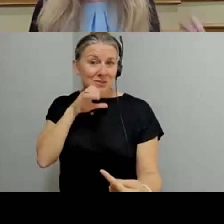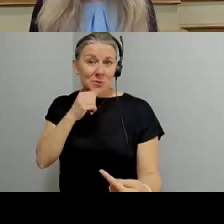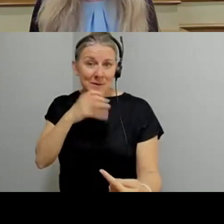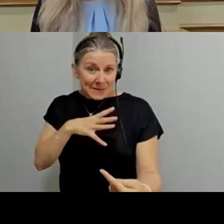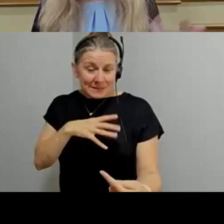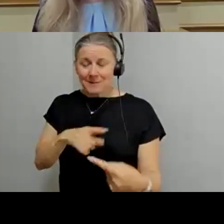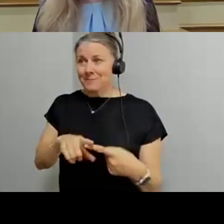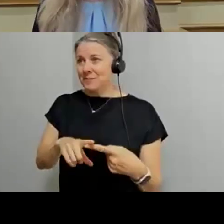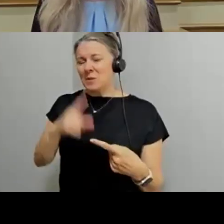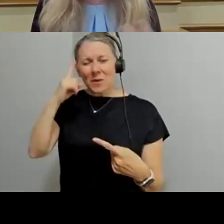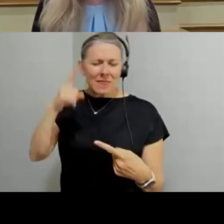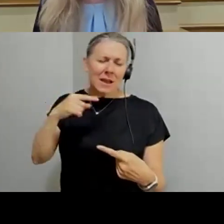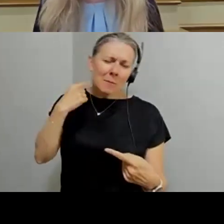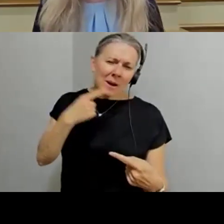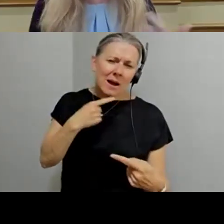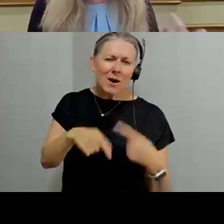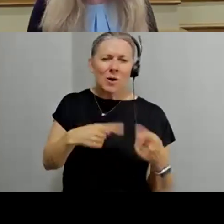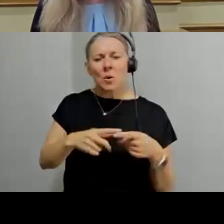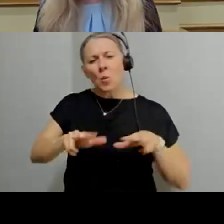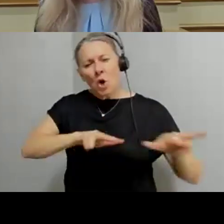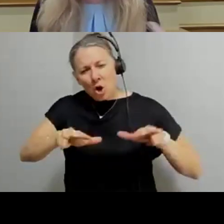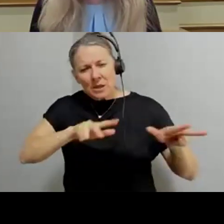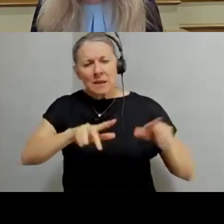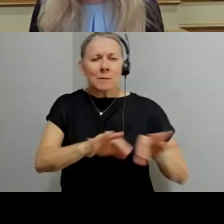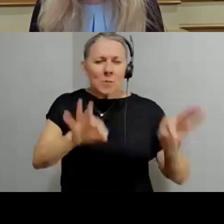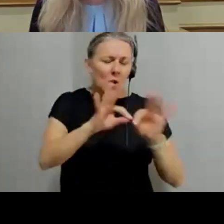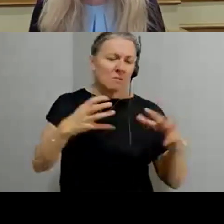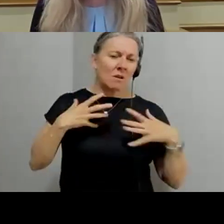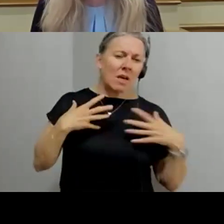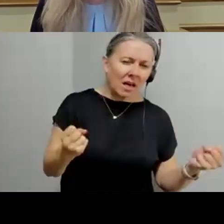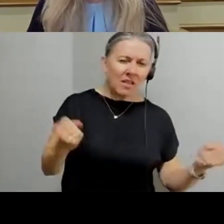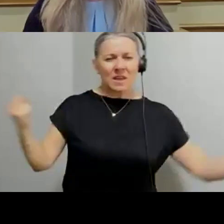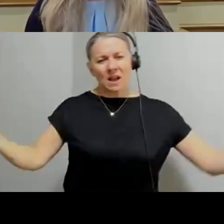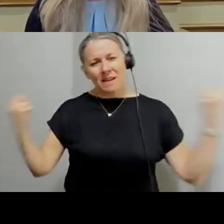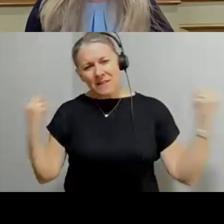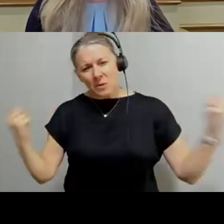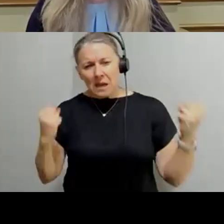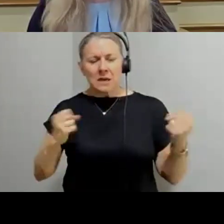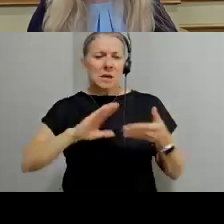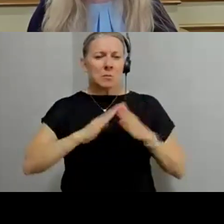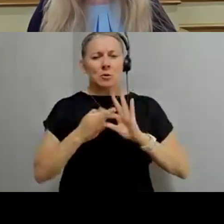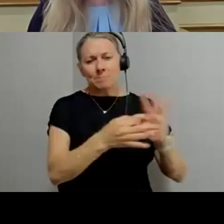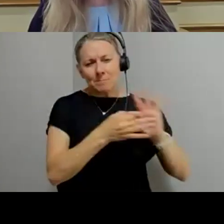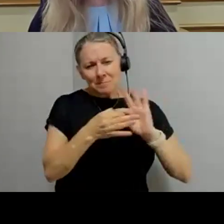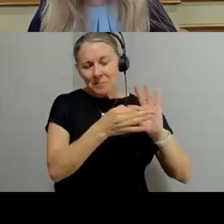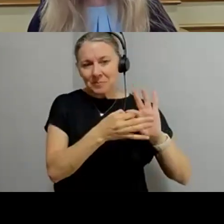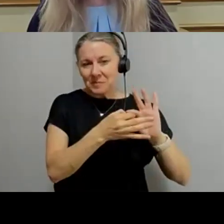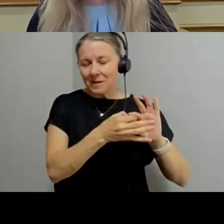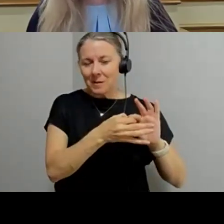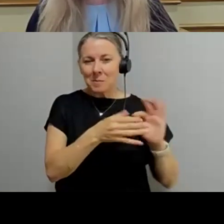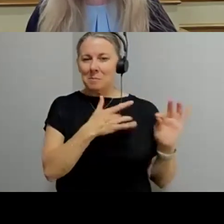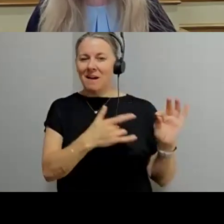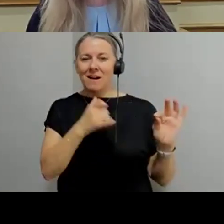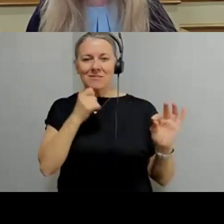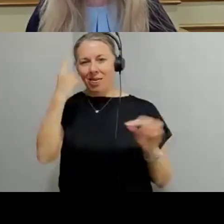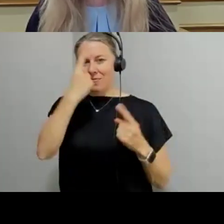lifting weights, staying healthy, walking, staying, being in a community. We don't think about our financial well-being. And